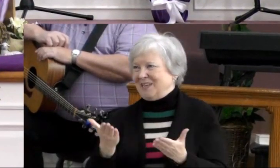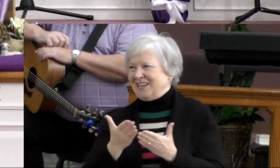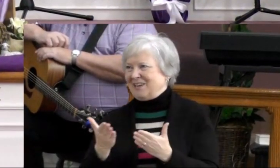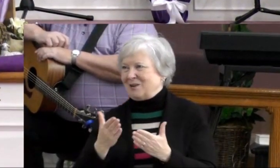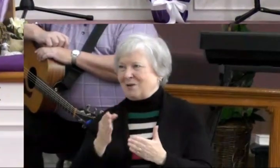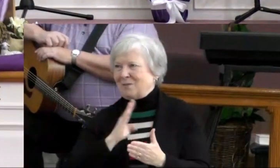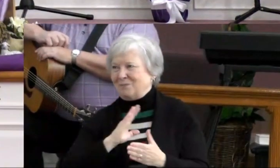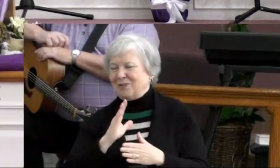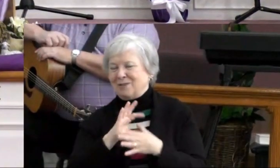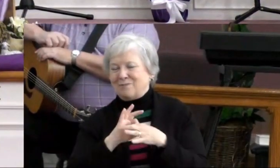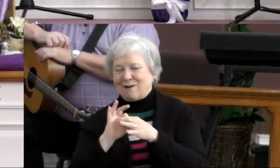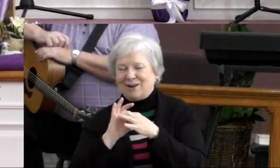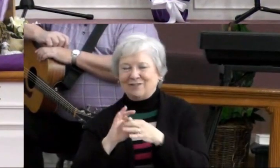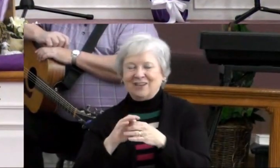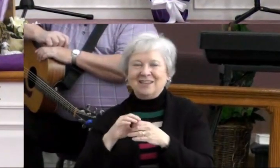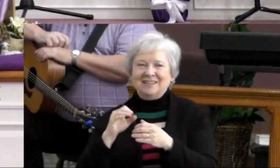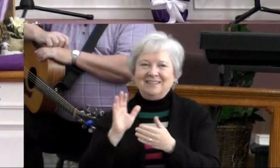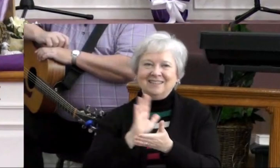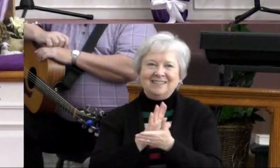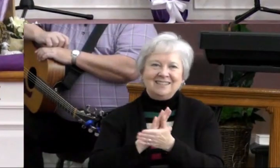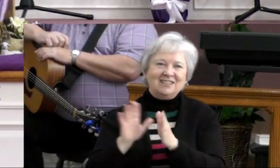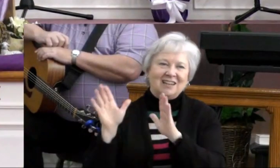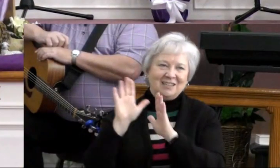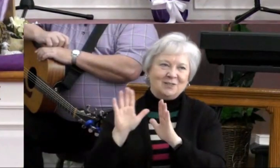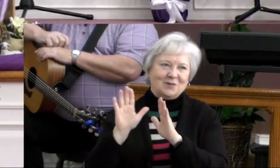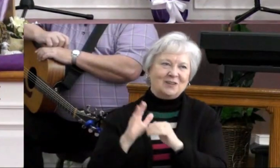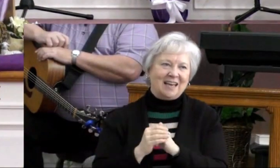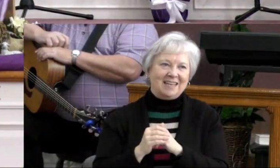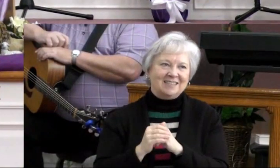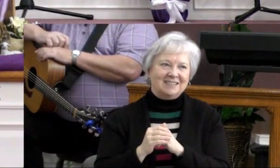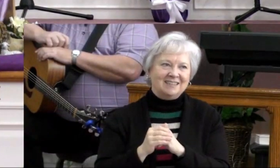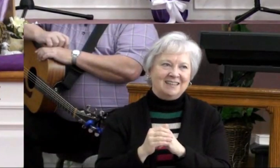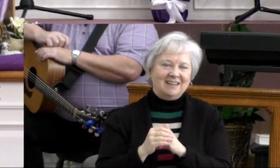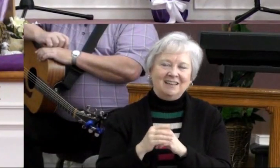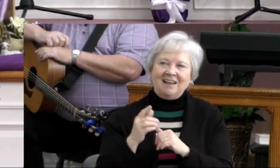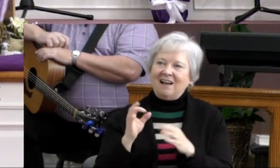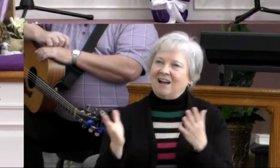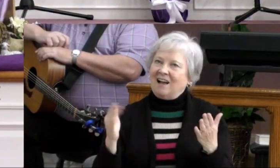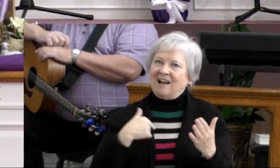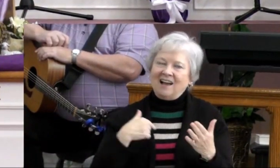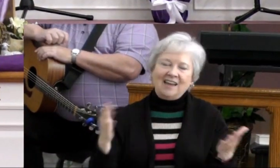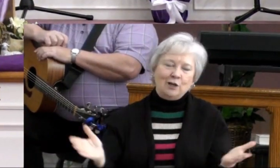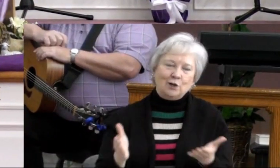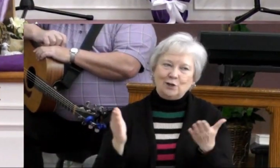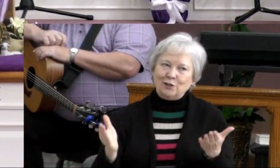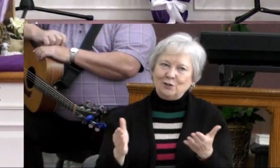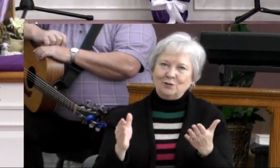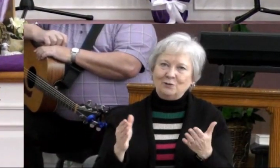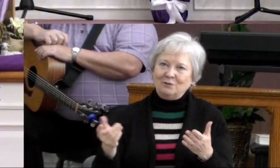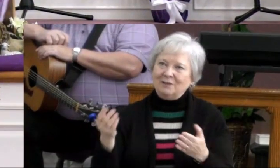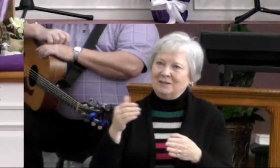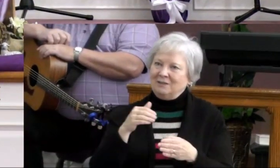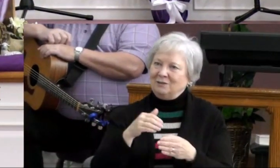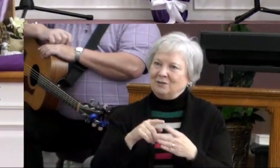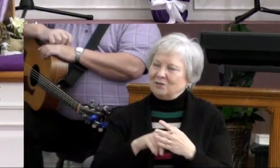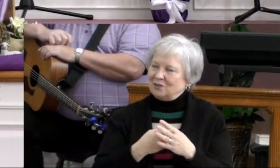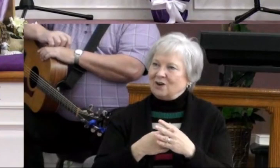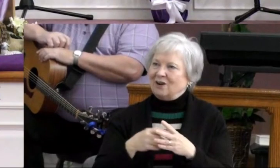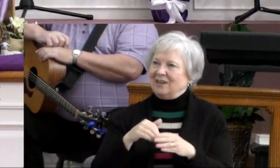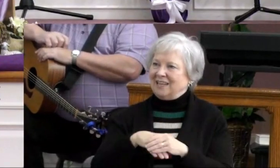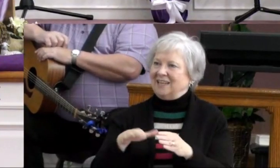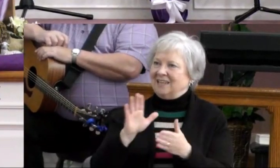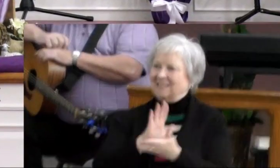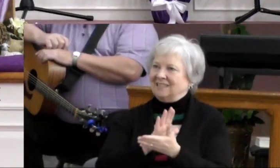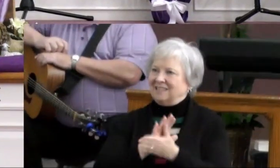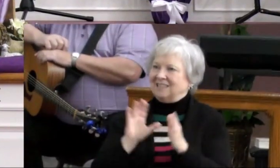the Sunday school class that you're in. And if you're not, I want to encourage you to get involved in one of our Sunday school classes. It's a great time